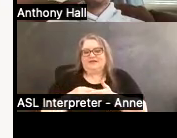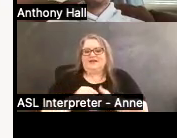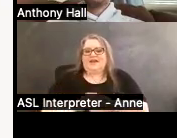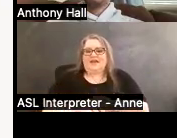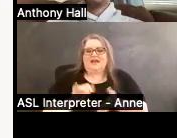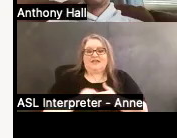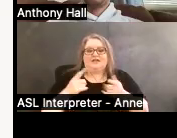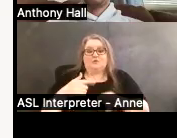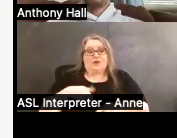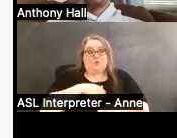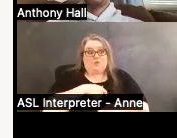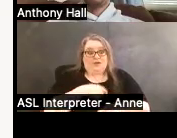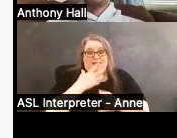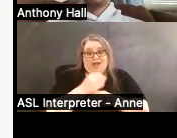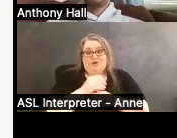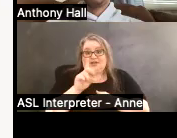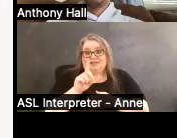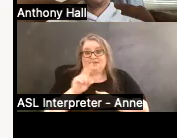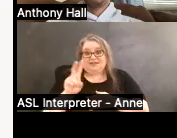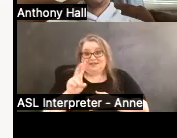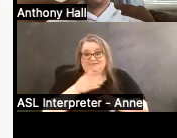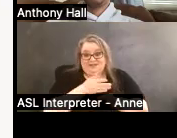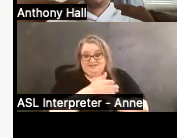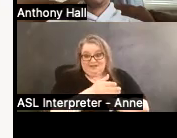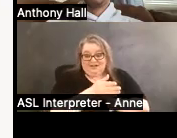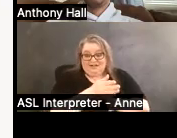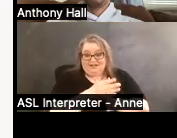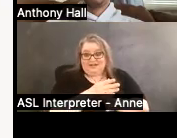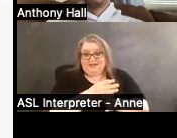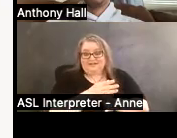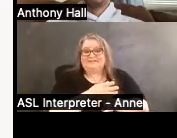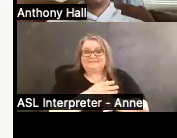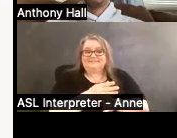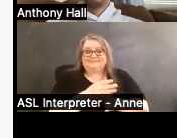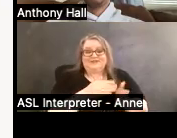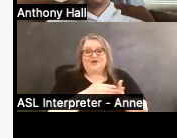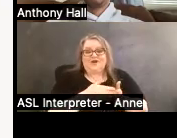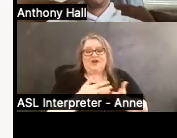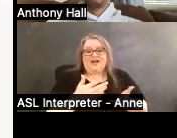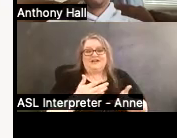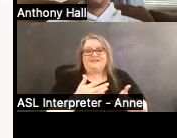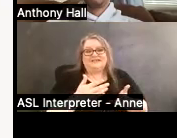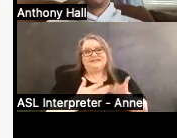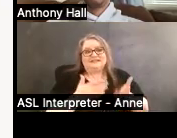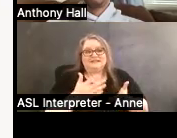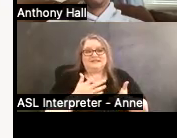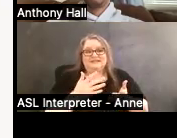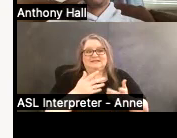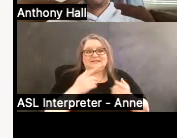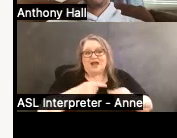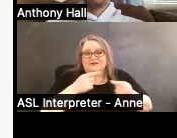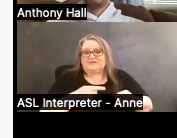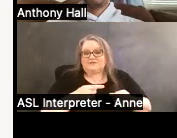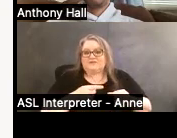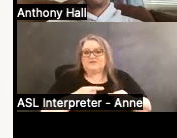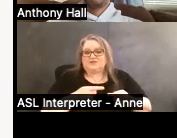in the field, the DV field, fall flat sometimes, or where we have trouble getting out of our